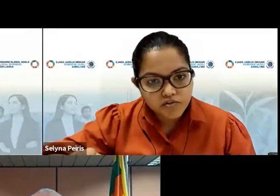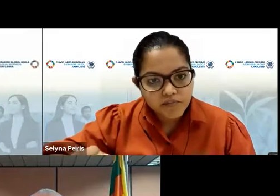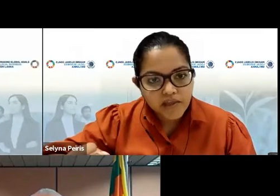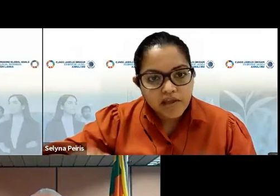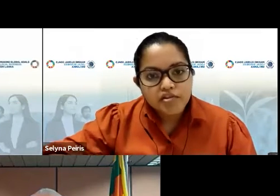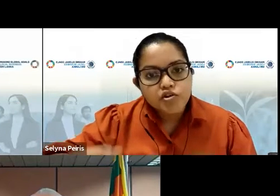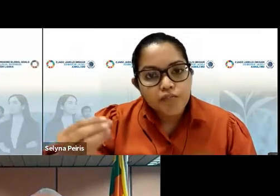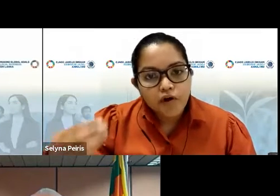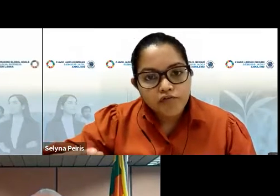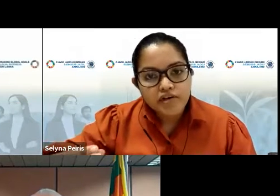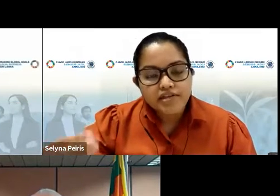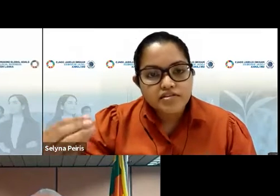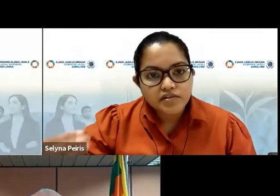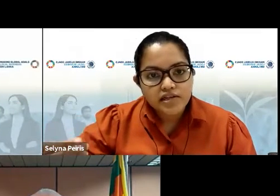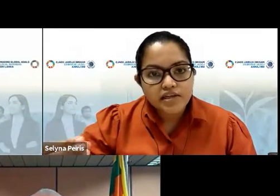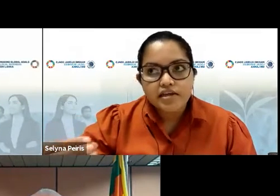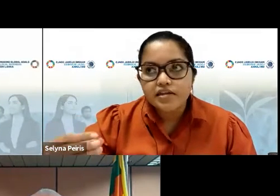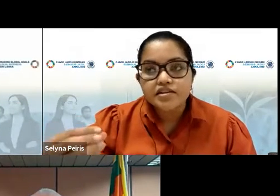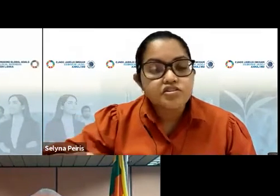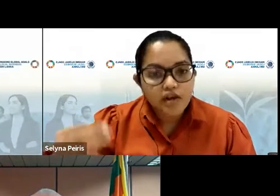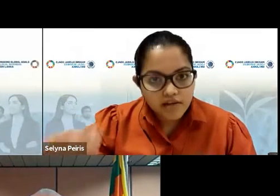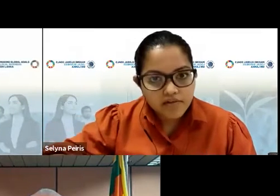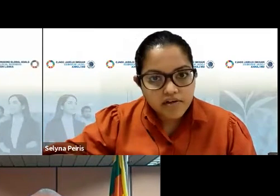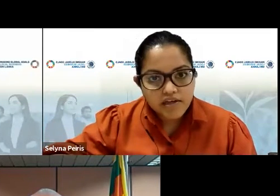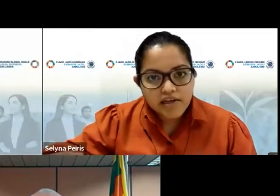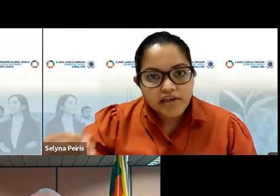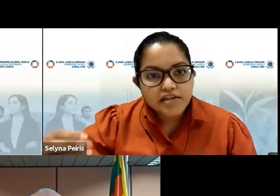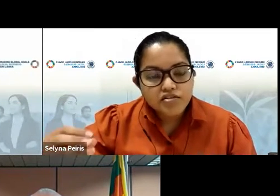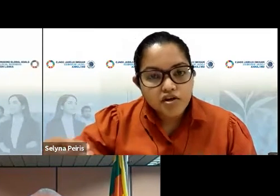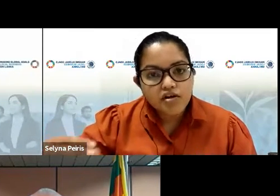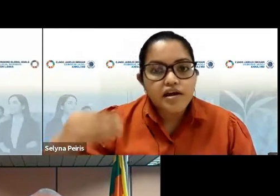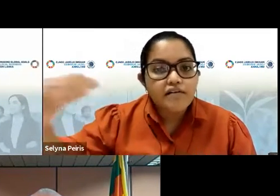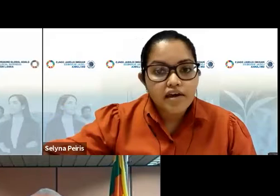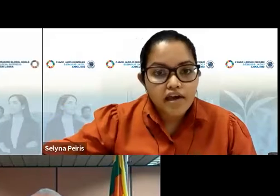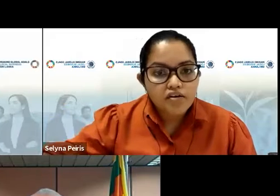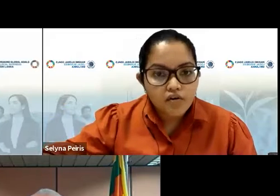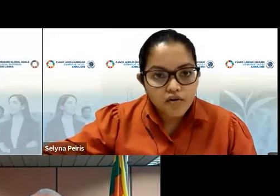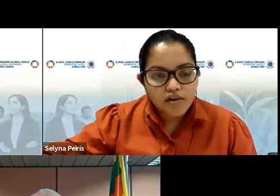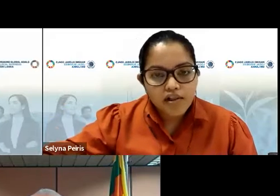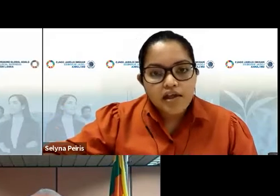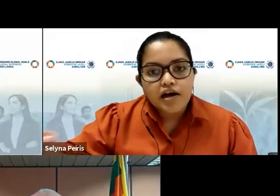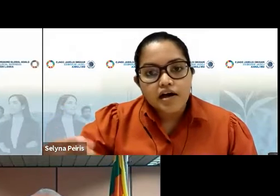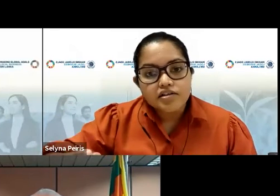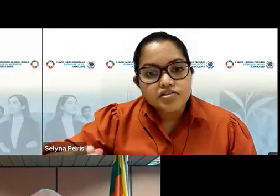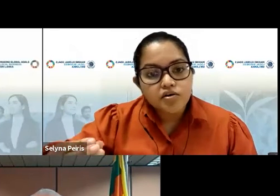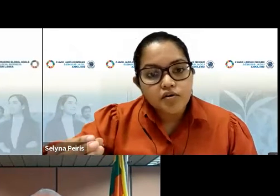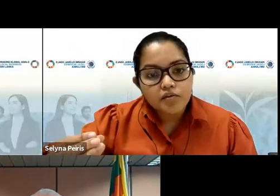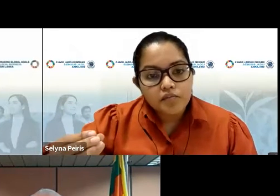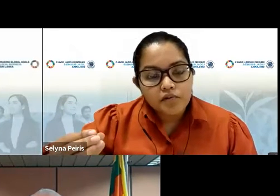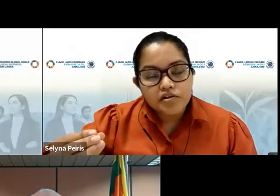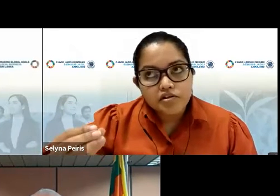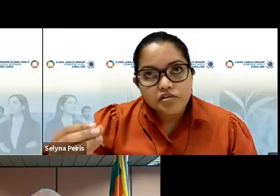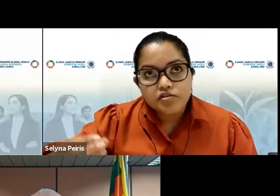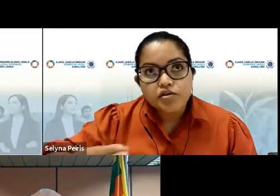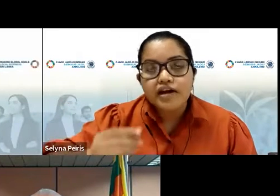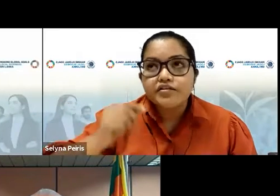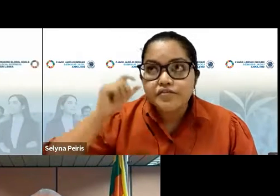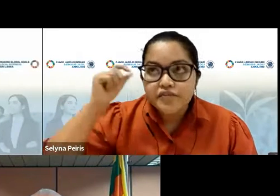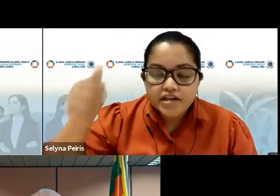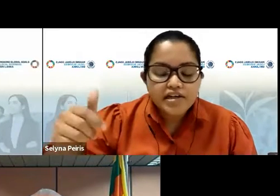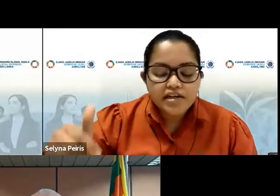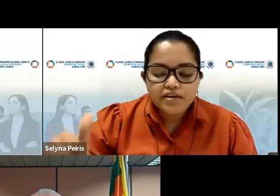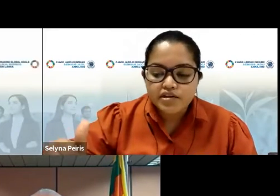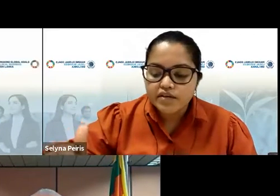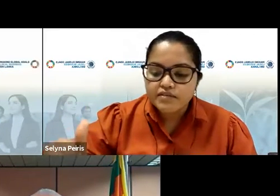what you do. So profit is really the driver. It is not our end goal. So to kind